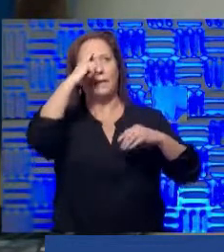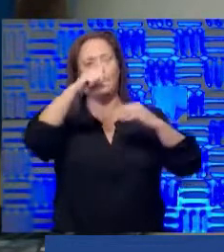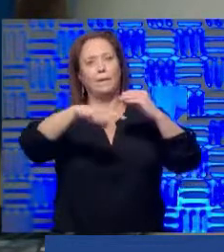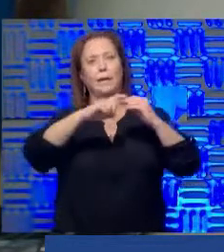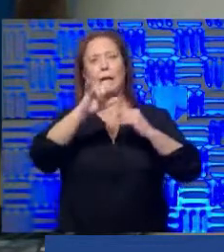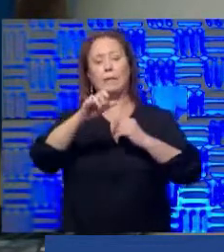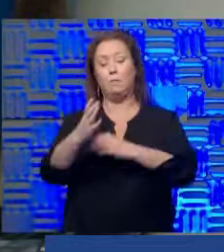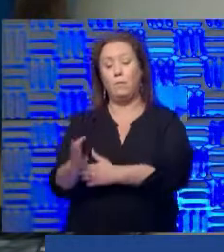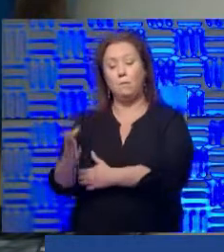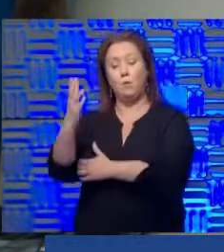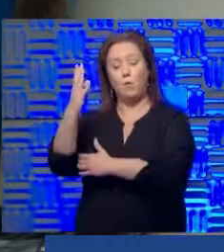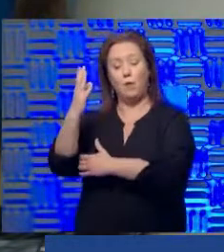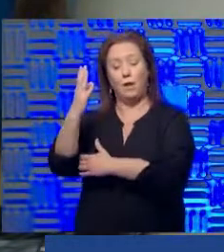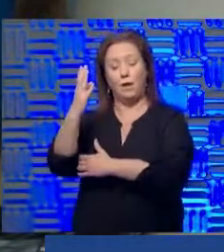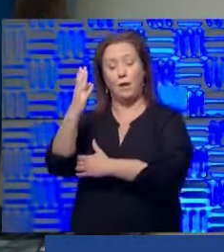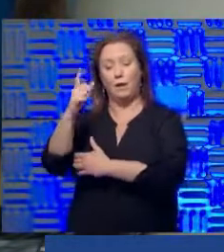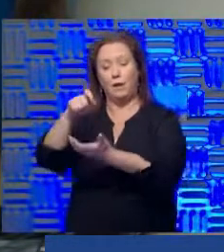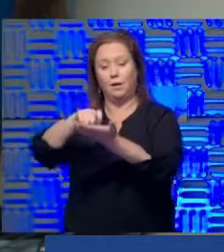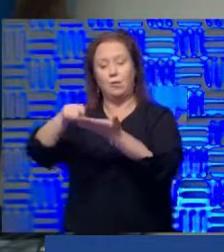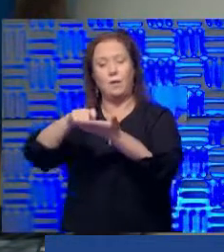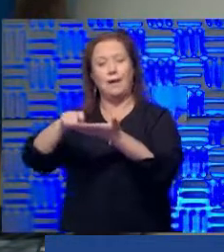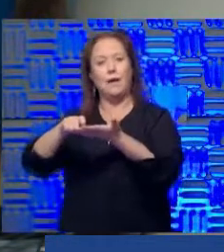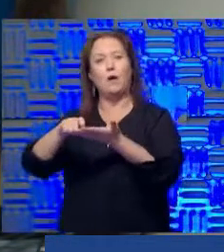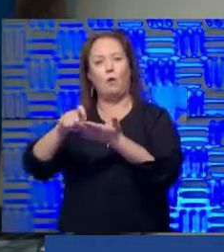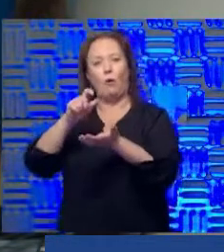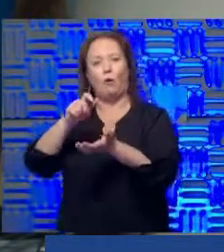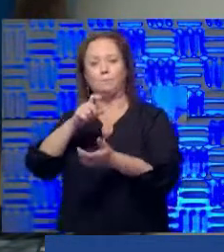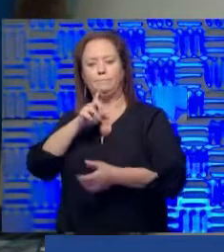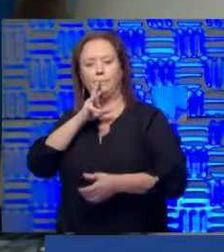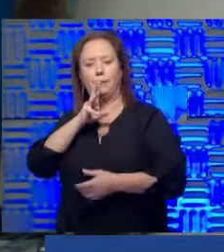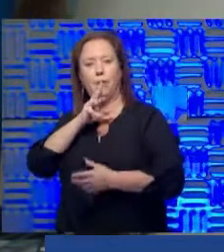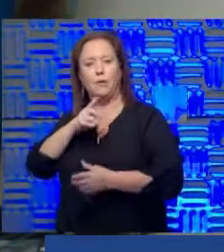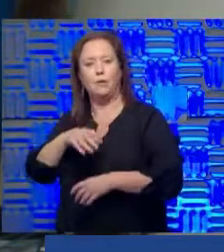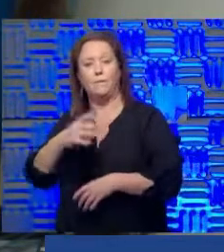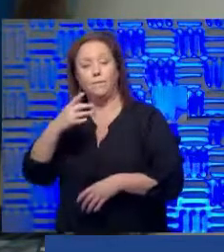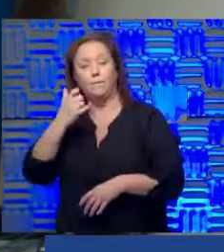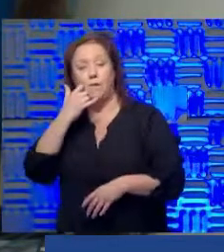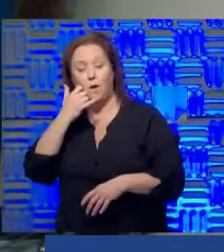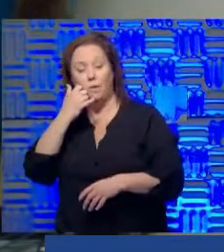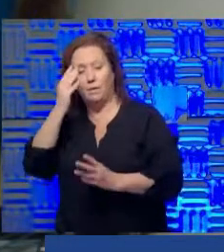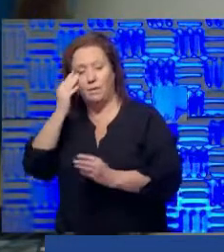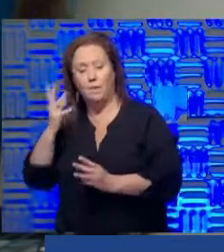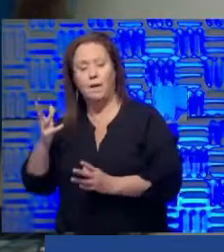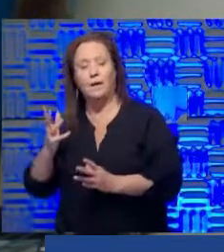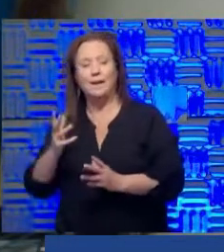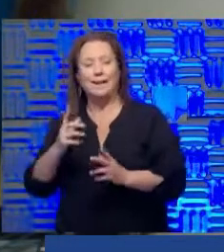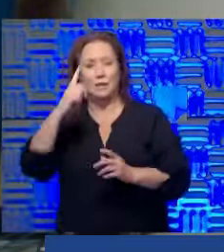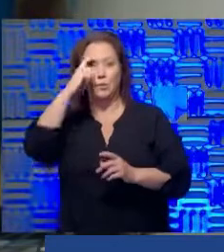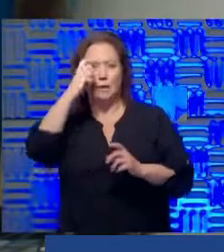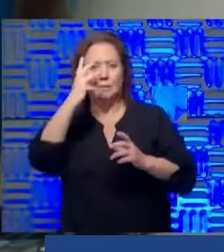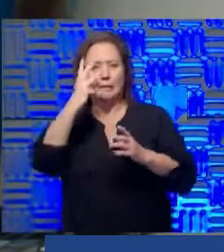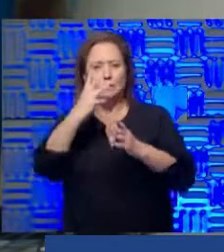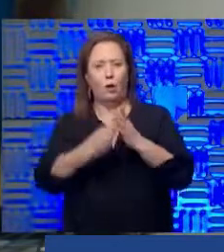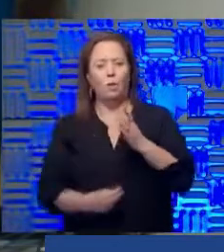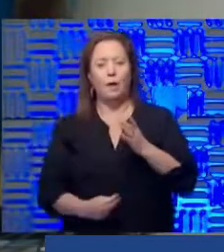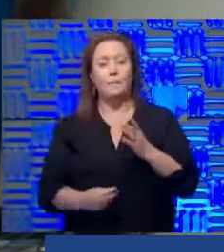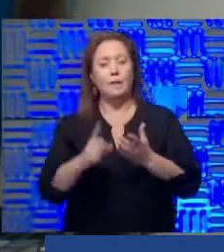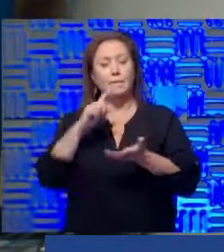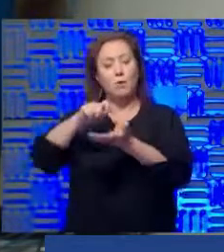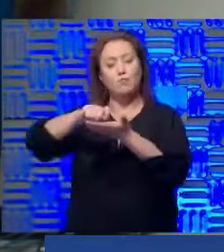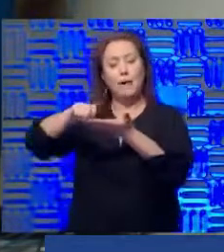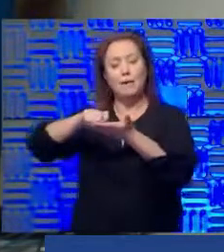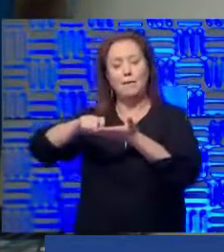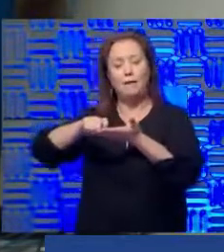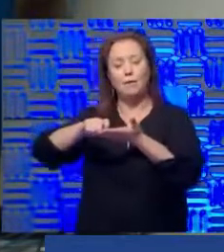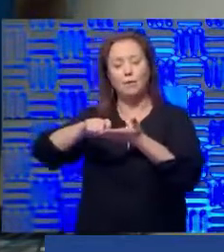time morning comes, you forgot it, just because that's what dreams do, is they kind of go away. If you write it down, get it